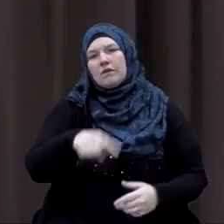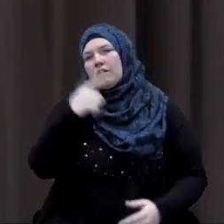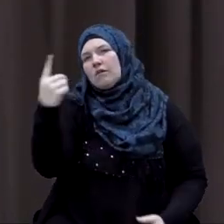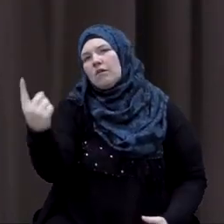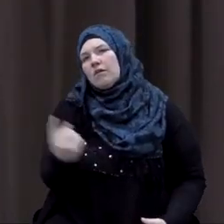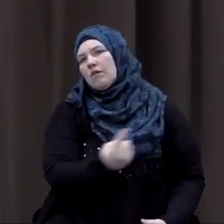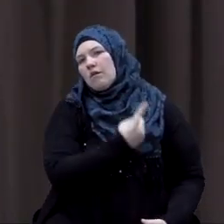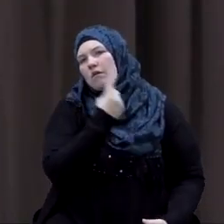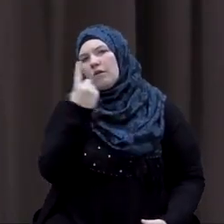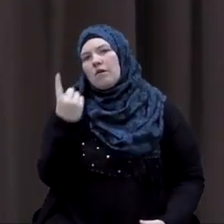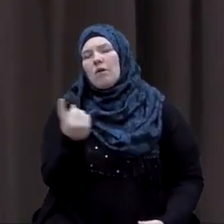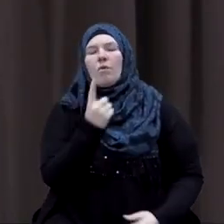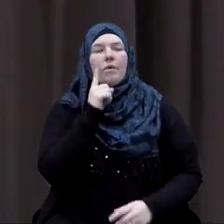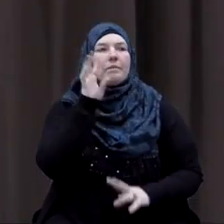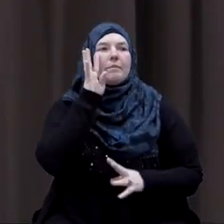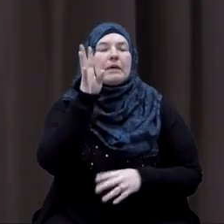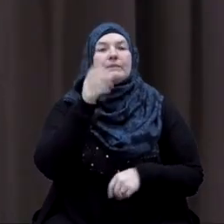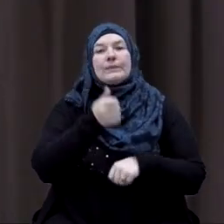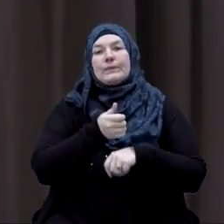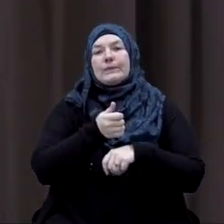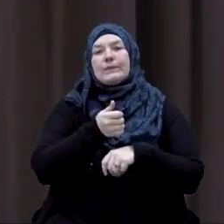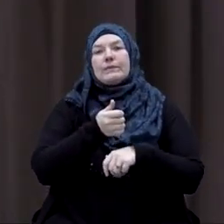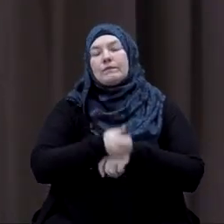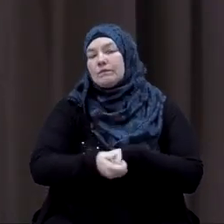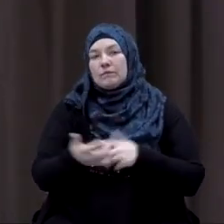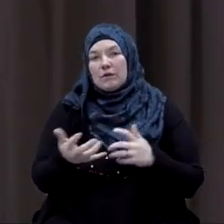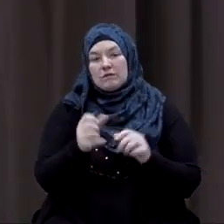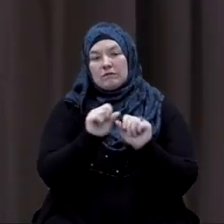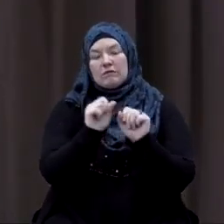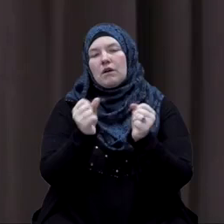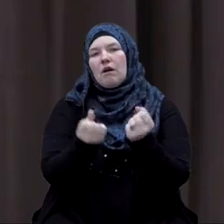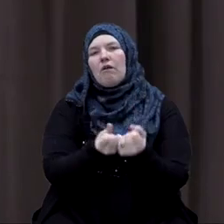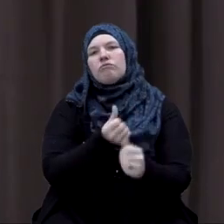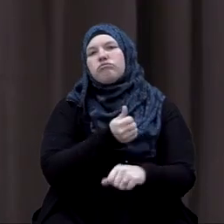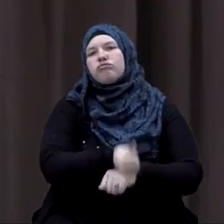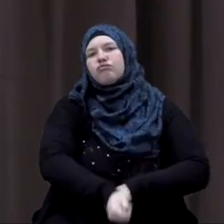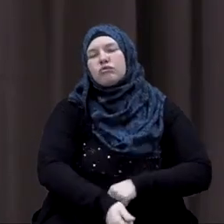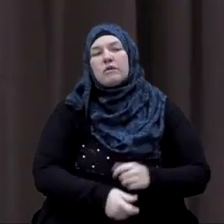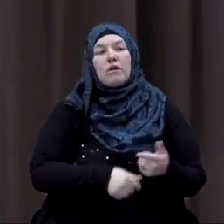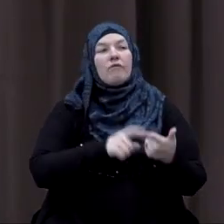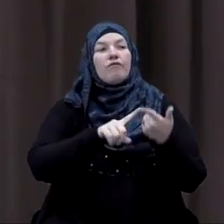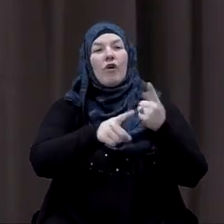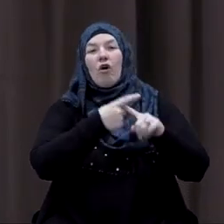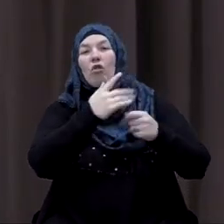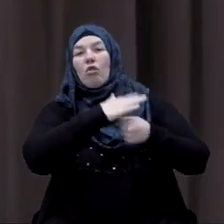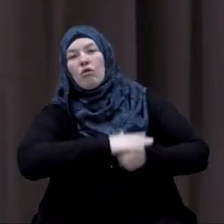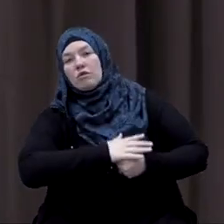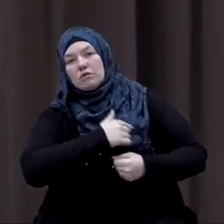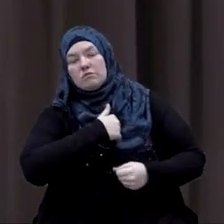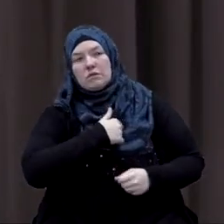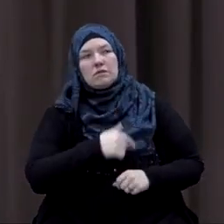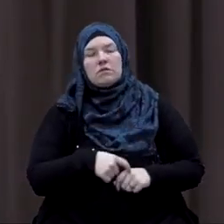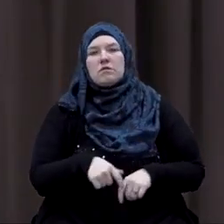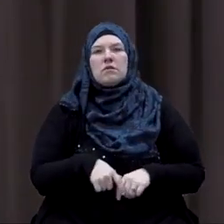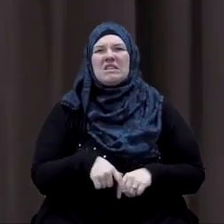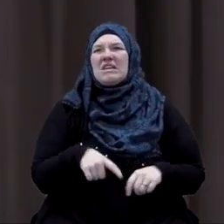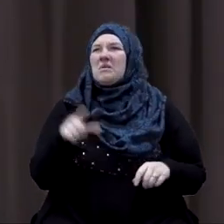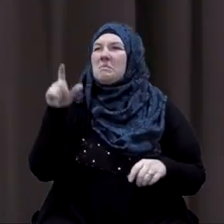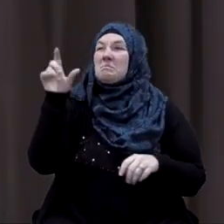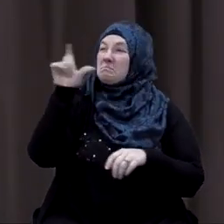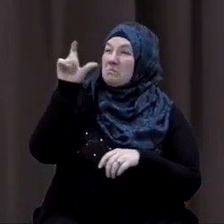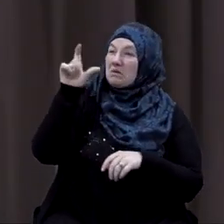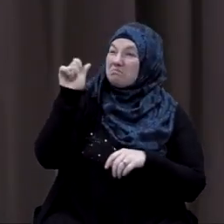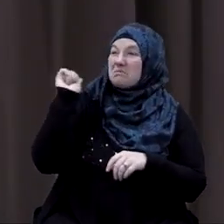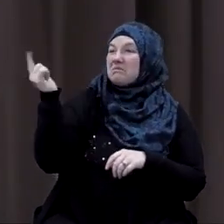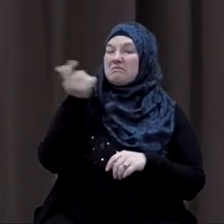always play the excuse of the society, the peer pressure. We are not in a Muslim